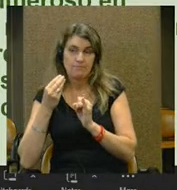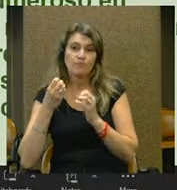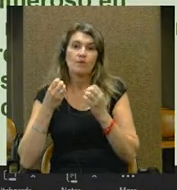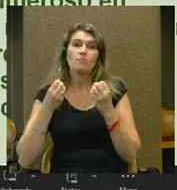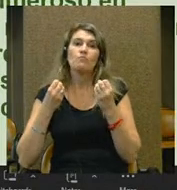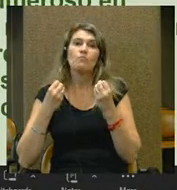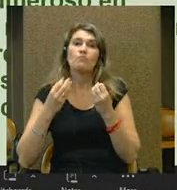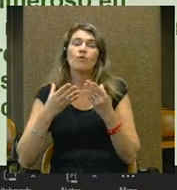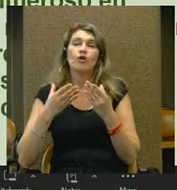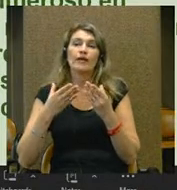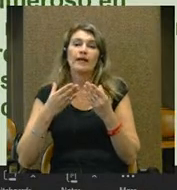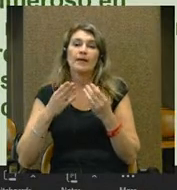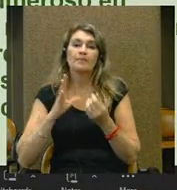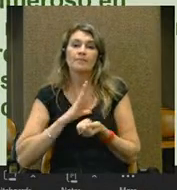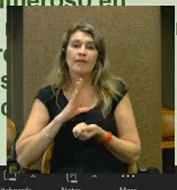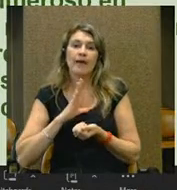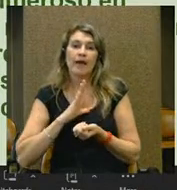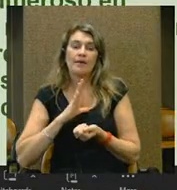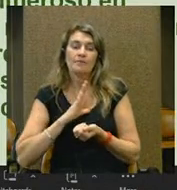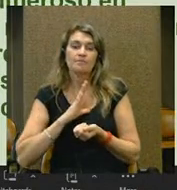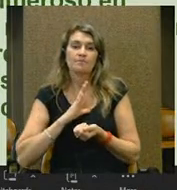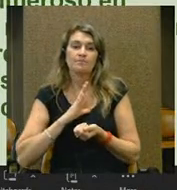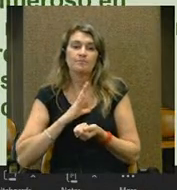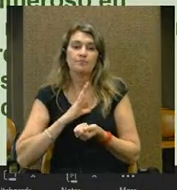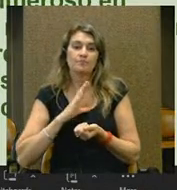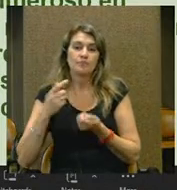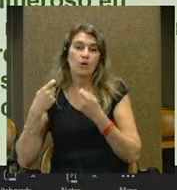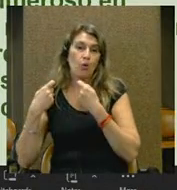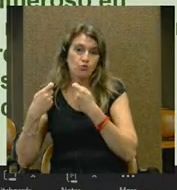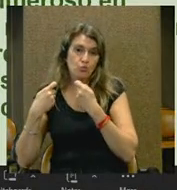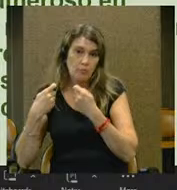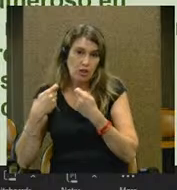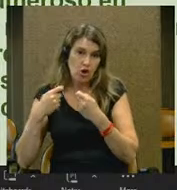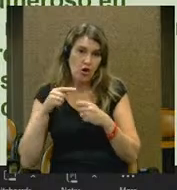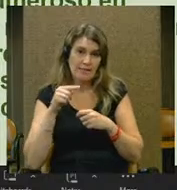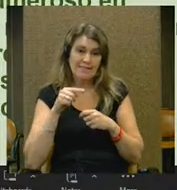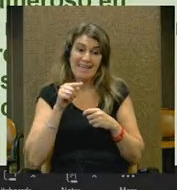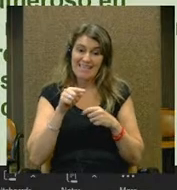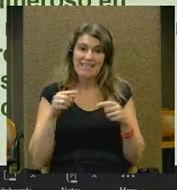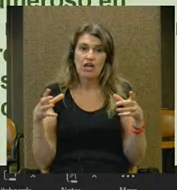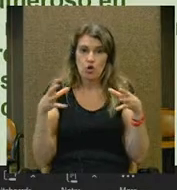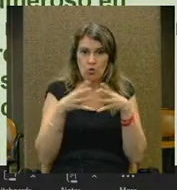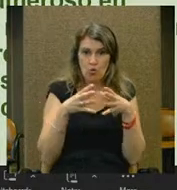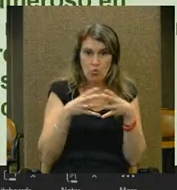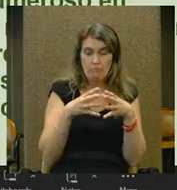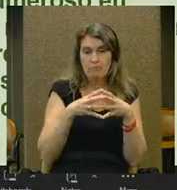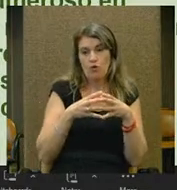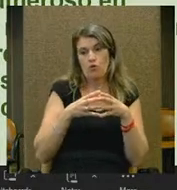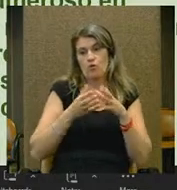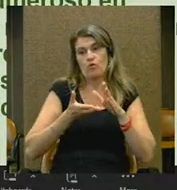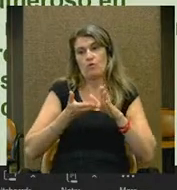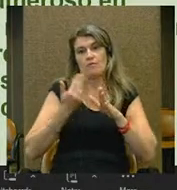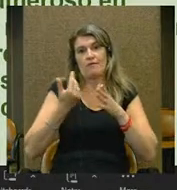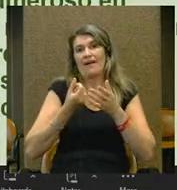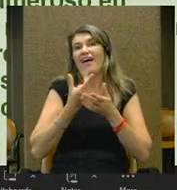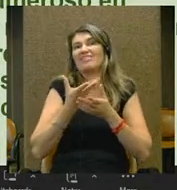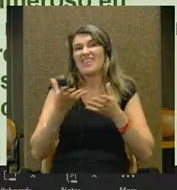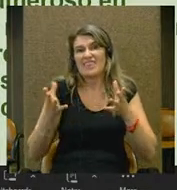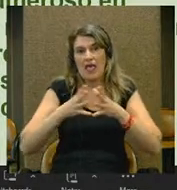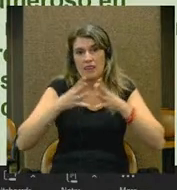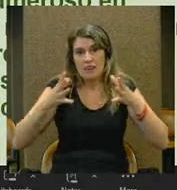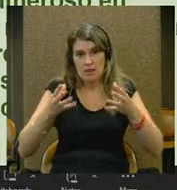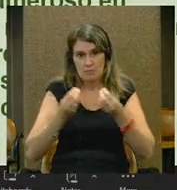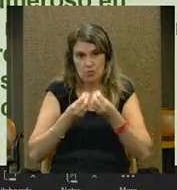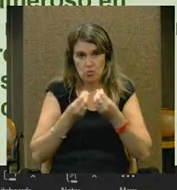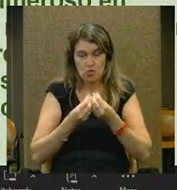in Europe, opioid consumers represent the largest group undergoing treatment and recovery in Europe and account